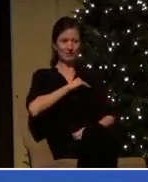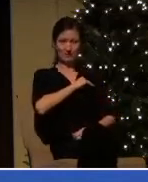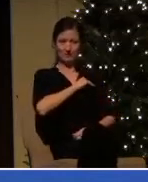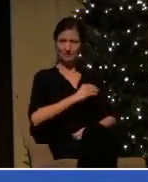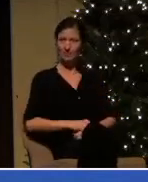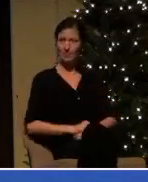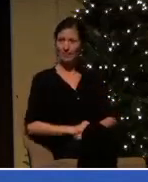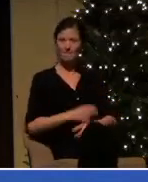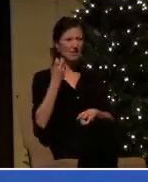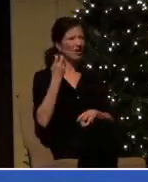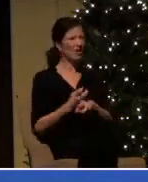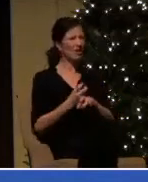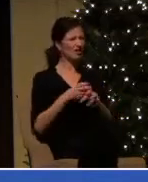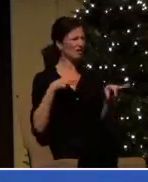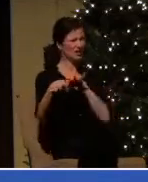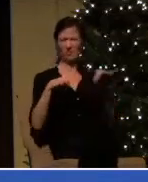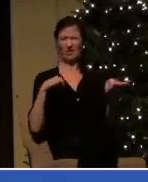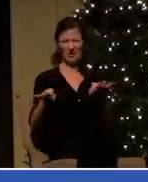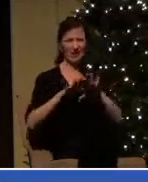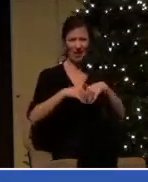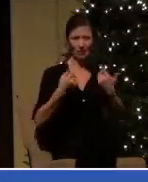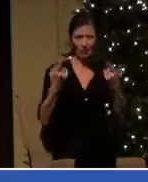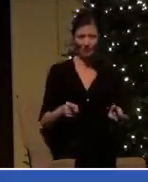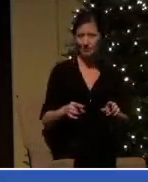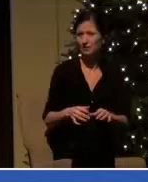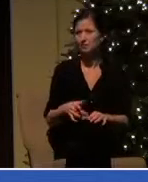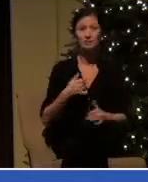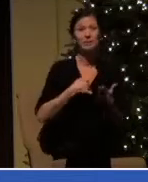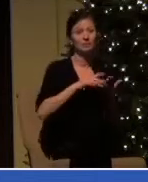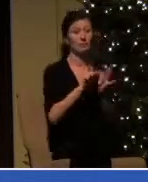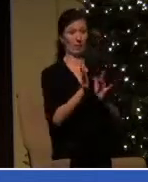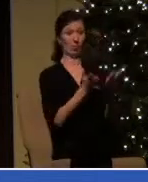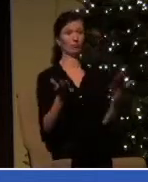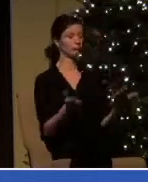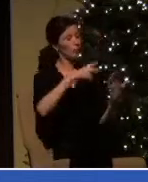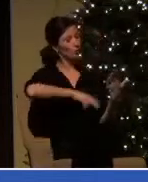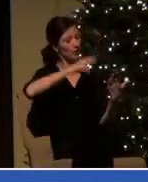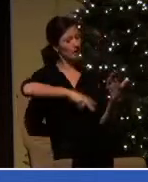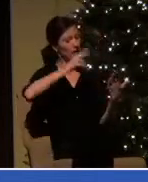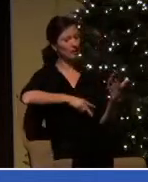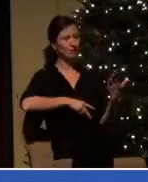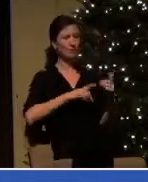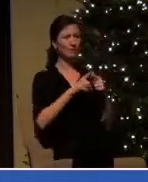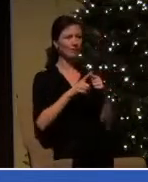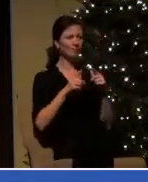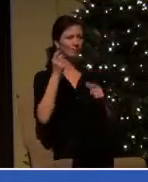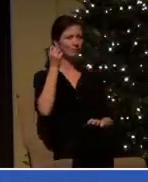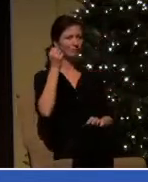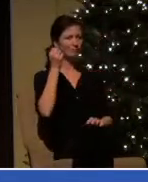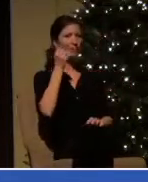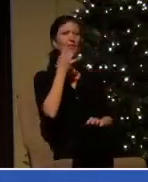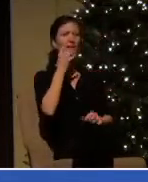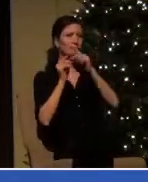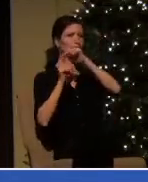It's hard to sort of describe how that happened. I would just be reading the Bible, and all of a sudden, it was like there would be this verse